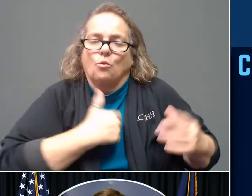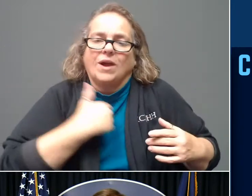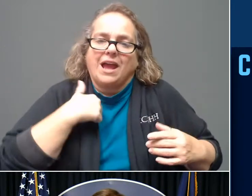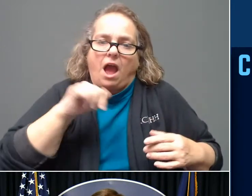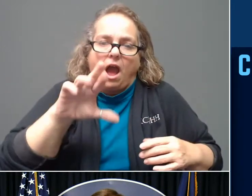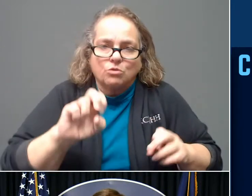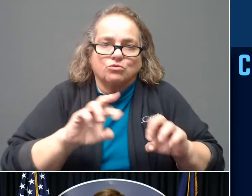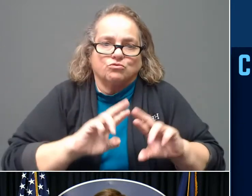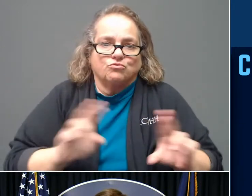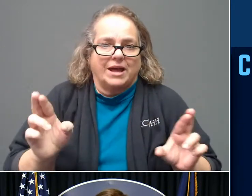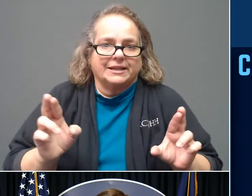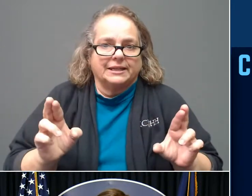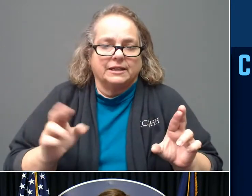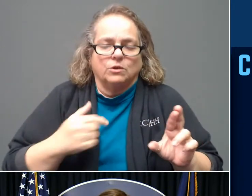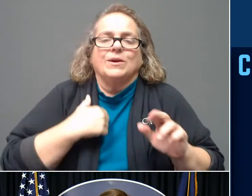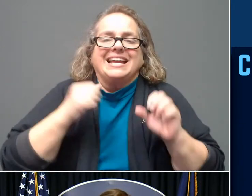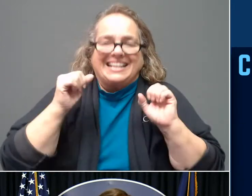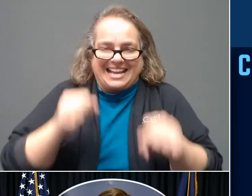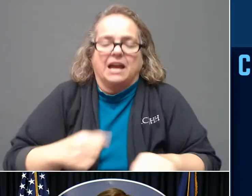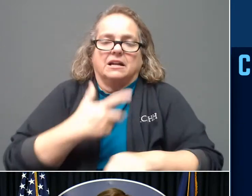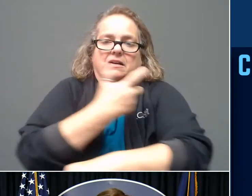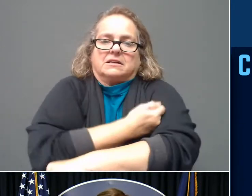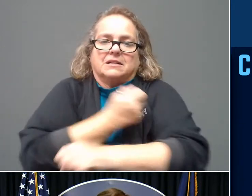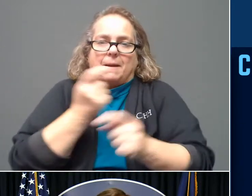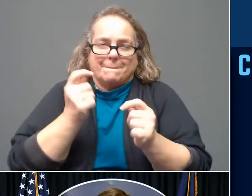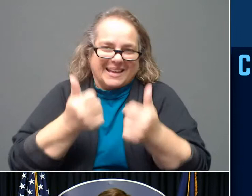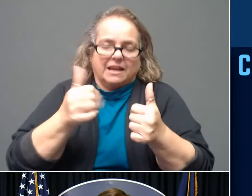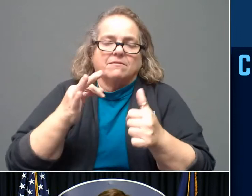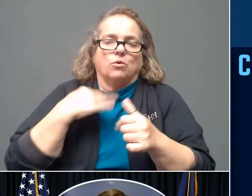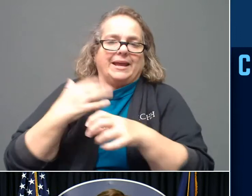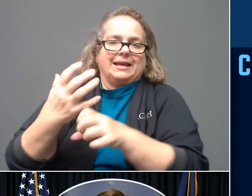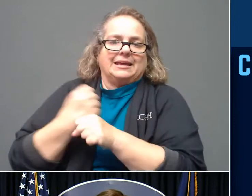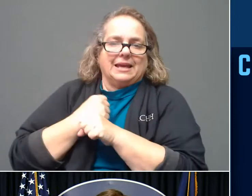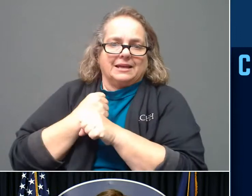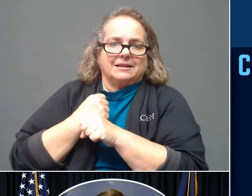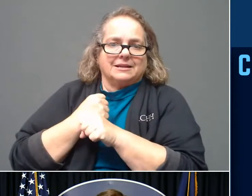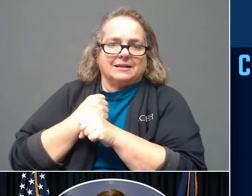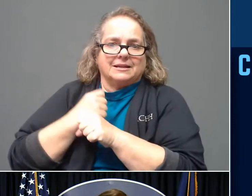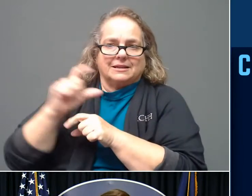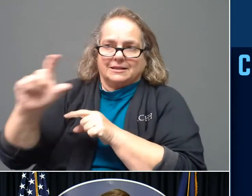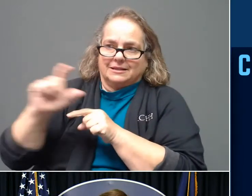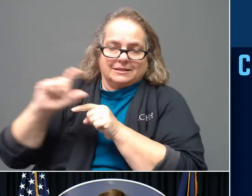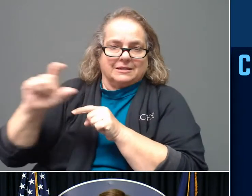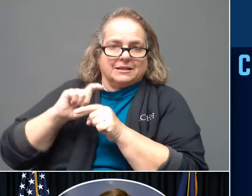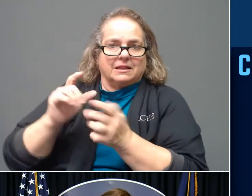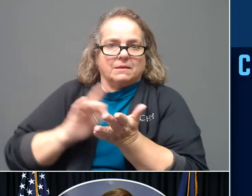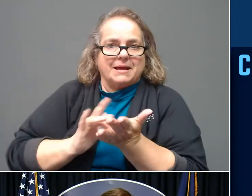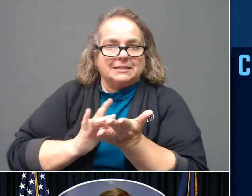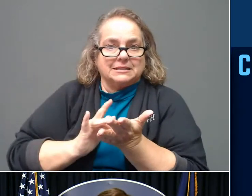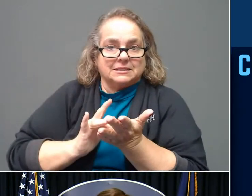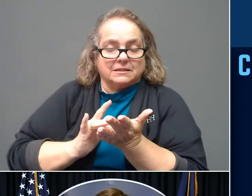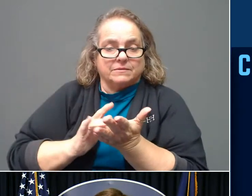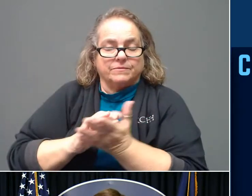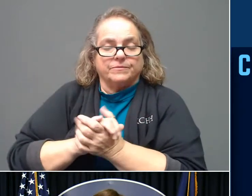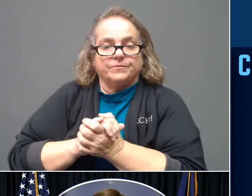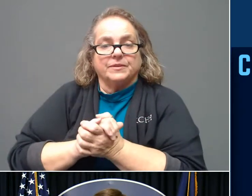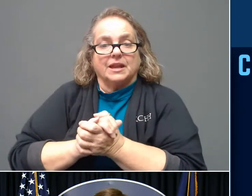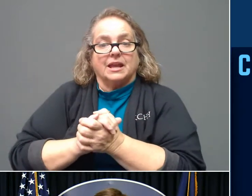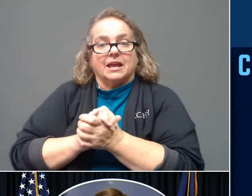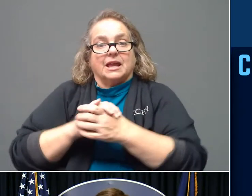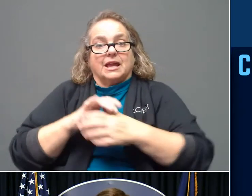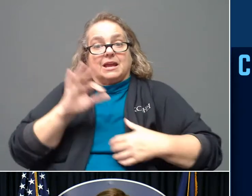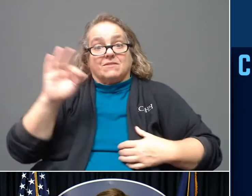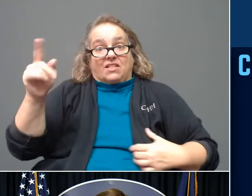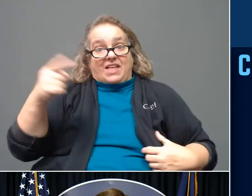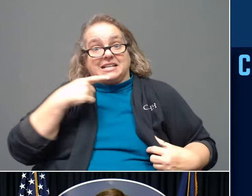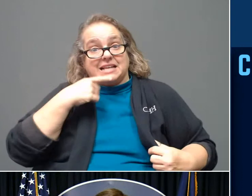get them out immediately. If our push for Operation Warp Speed is answered and they say, yes, we'll give you more vaccine, we're ready